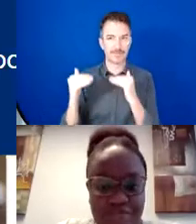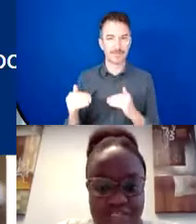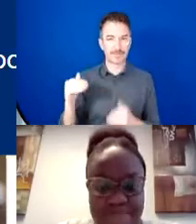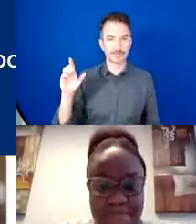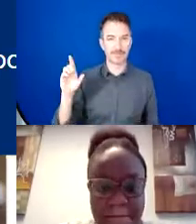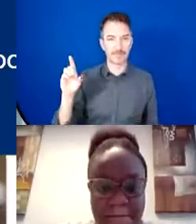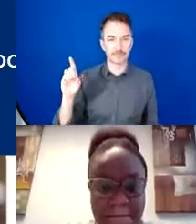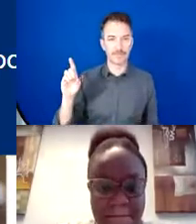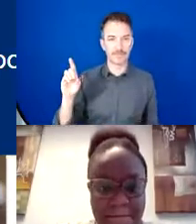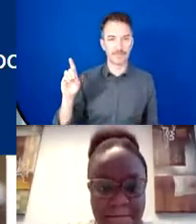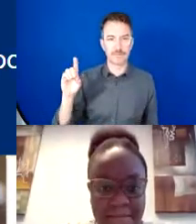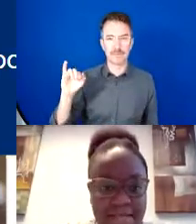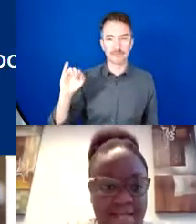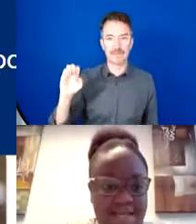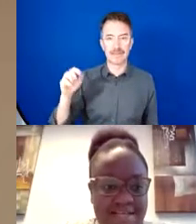Guatemala office.